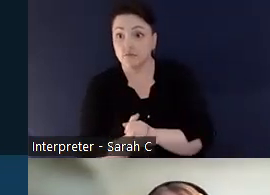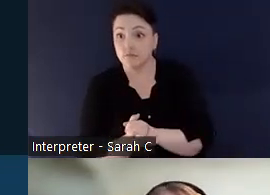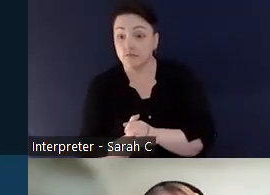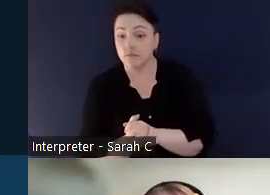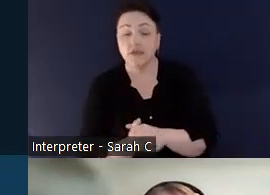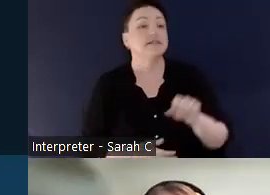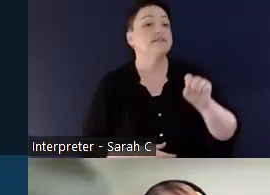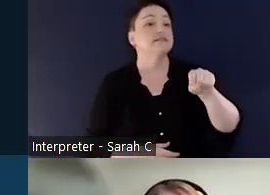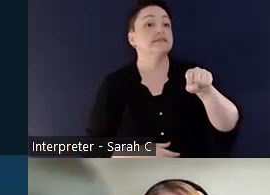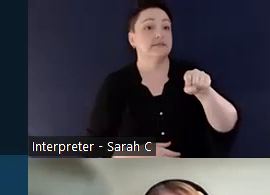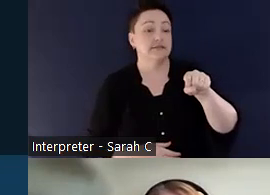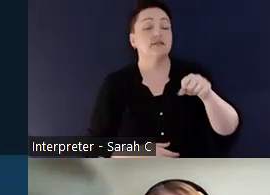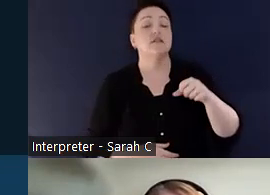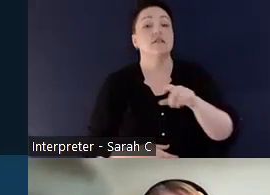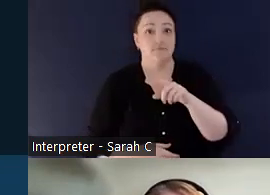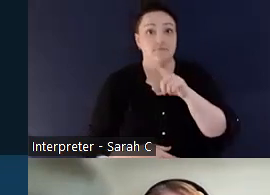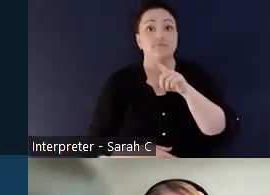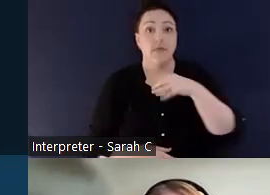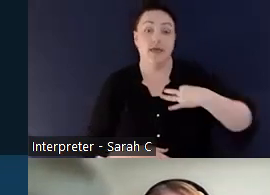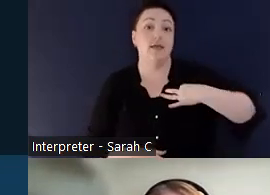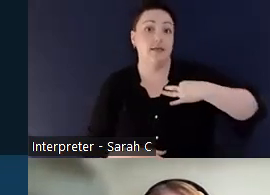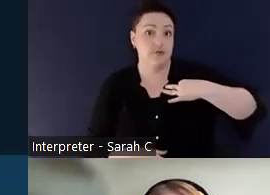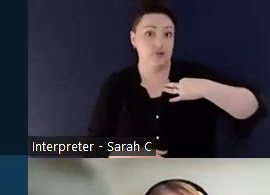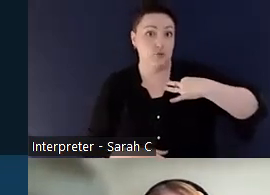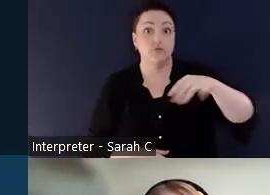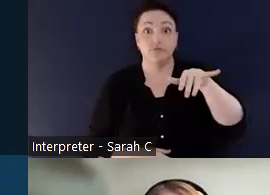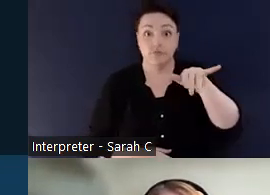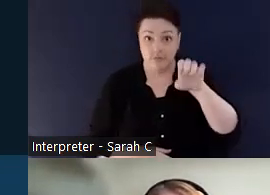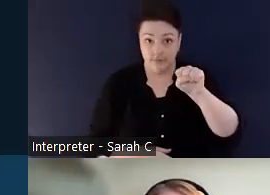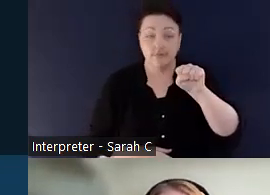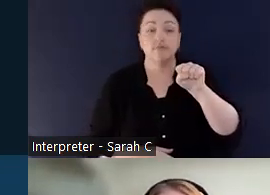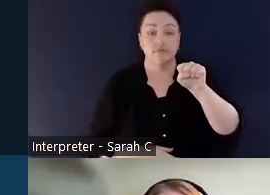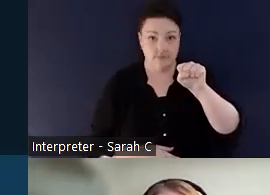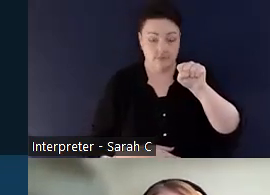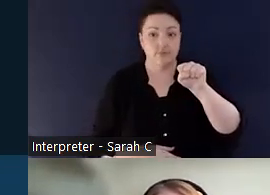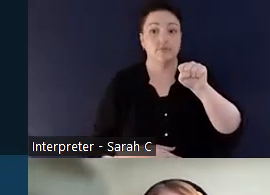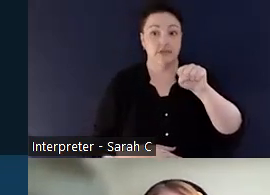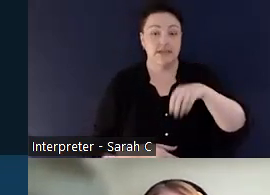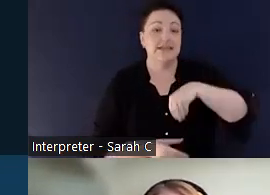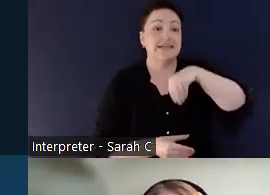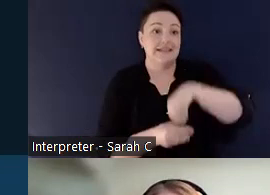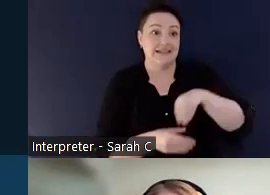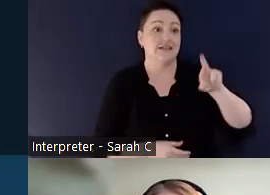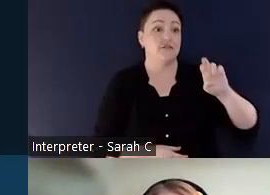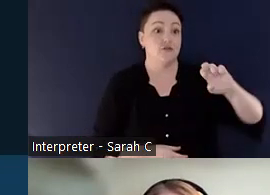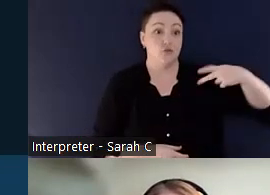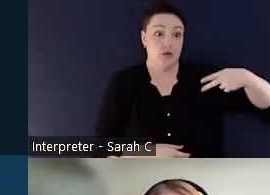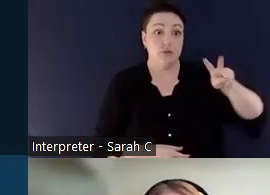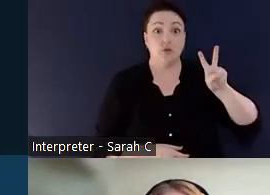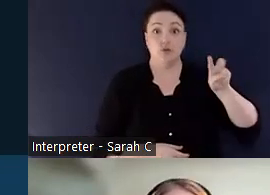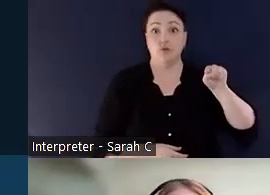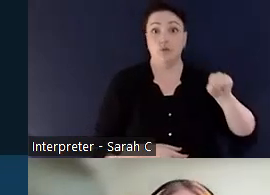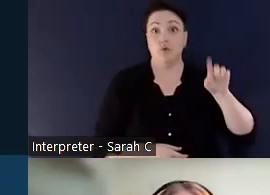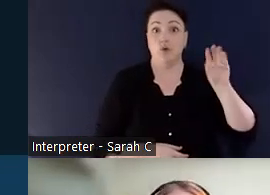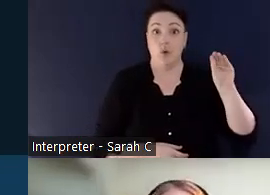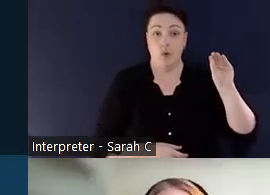Yeah, they are eligible, and I'll just say that it's stated in the REAP 2.0 guidelines